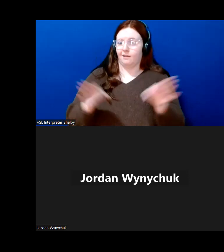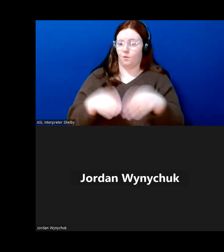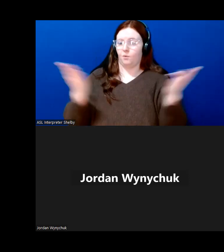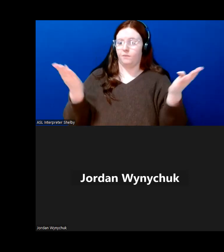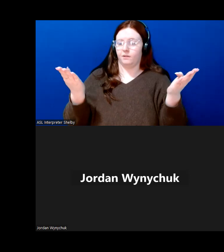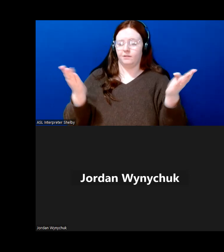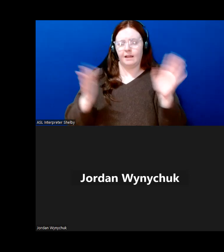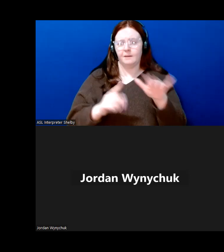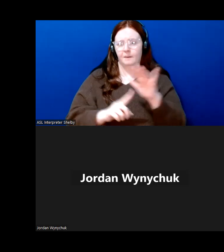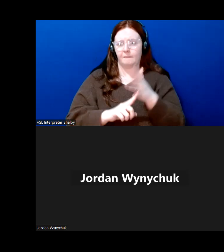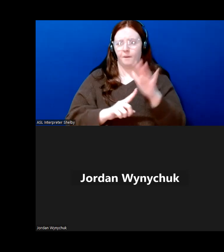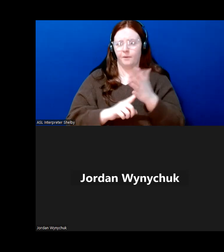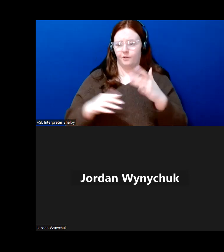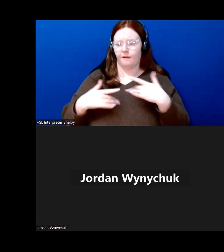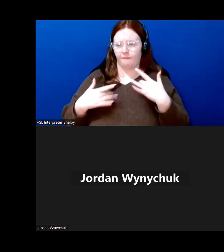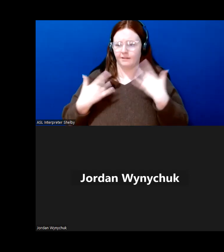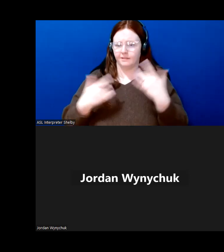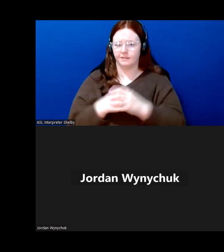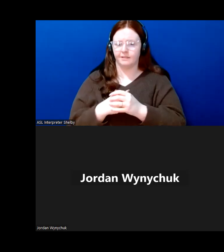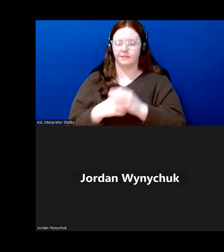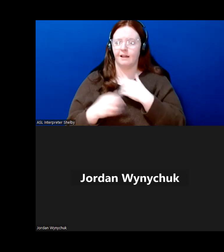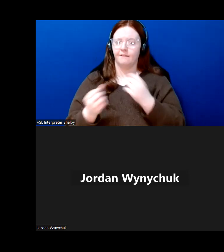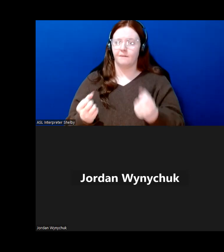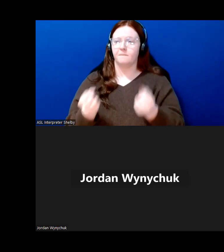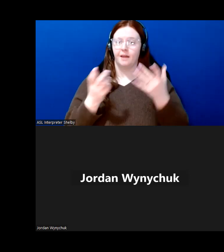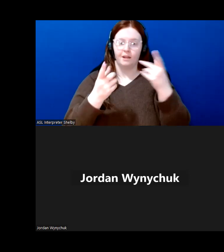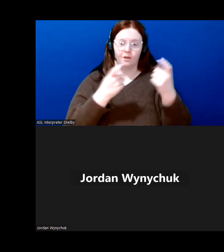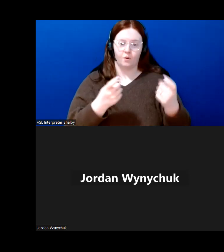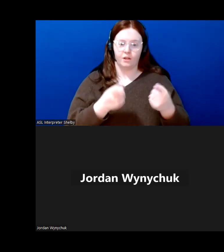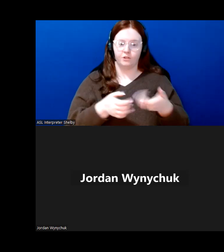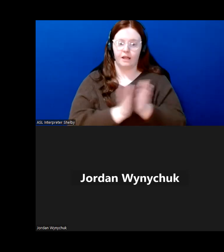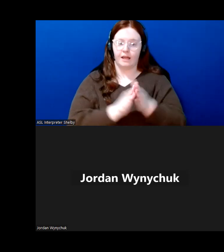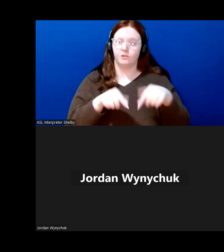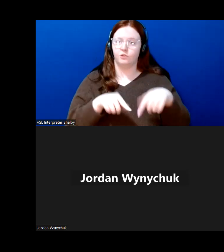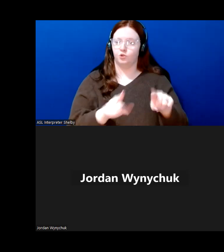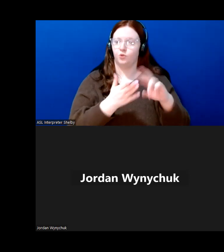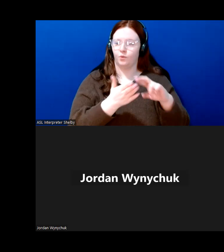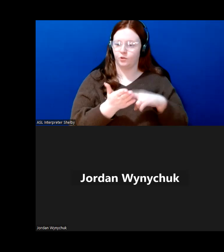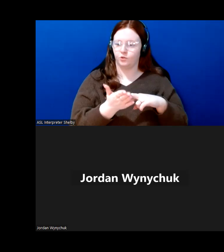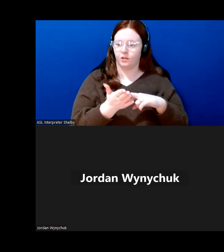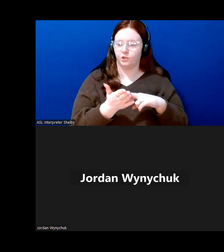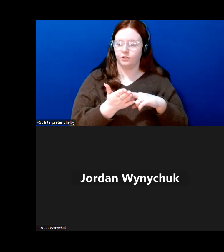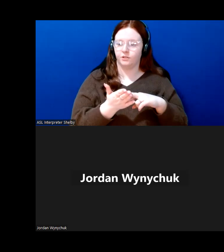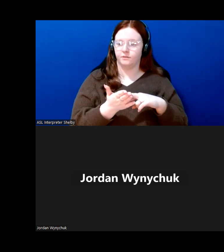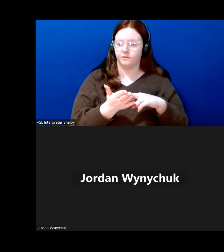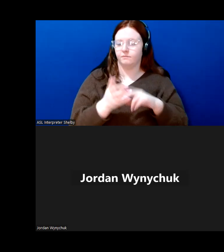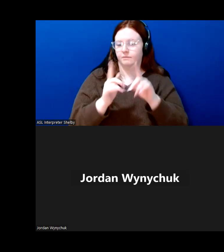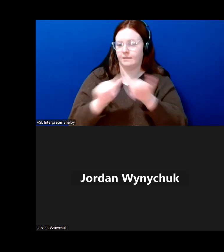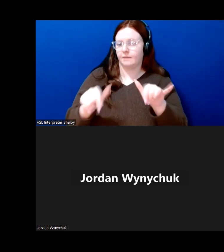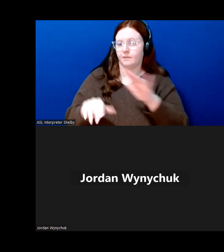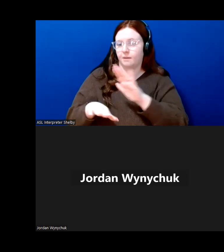very popular session. We have a lot of questions that are asked during registration, as well as on the